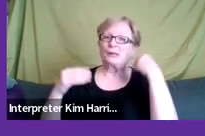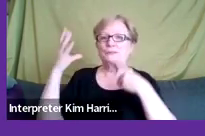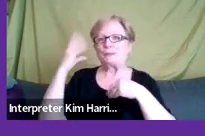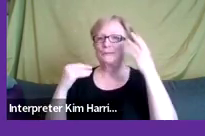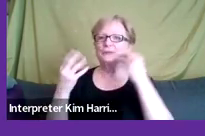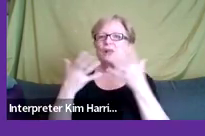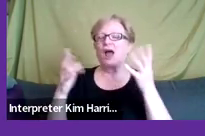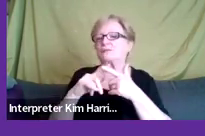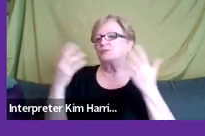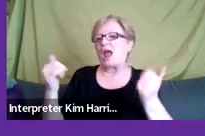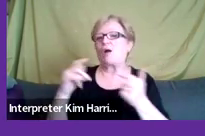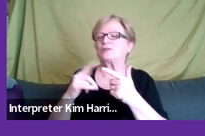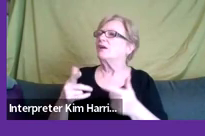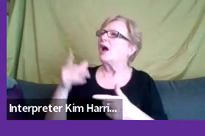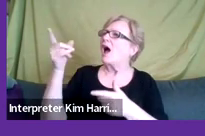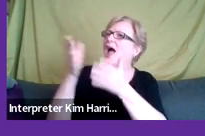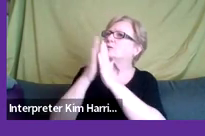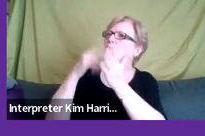I just ask, what do you mean by that?